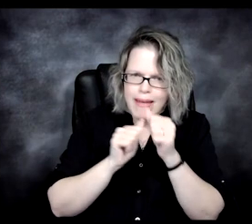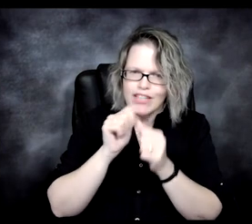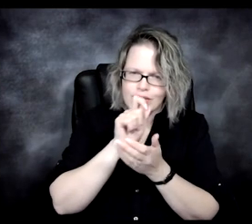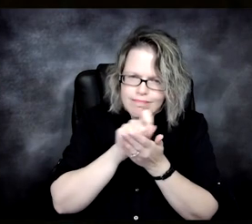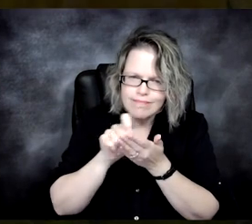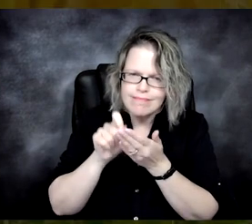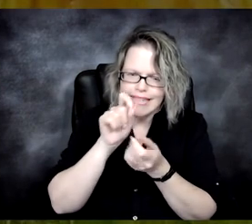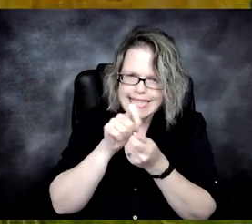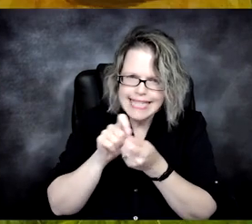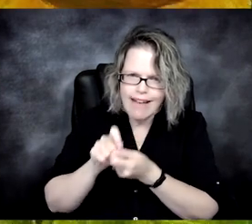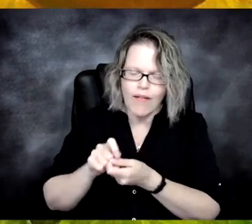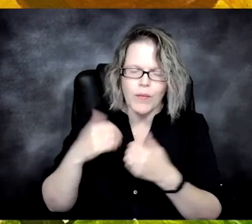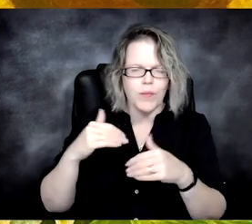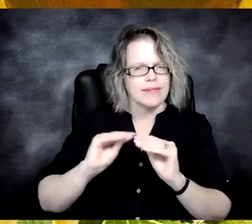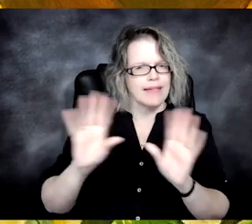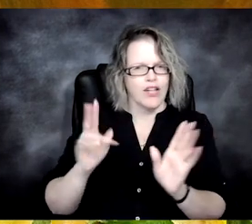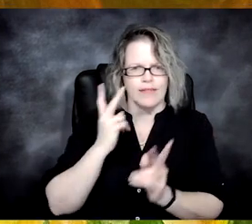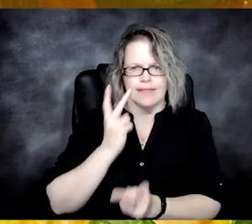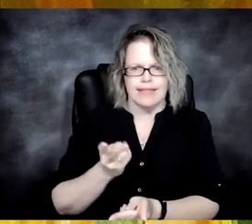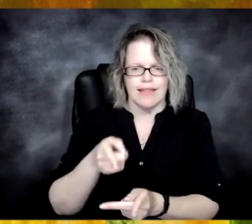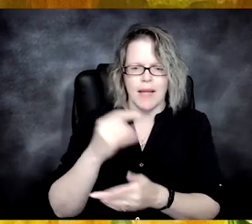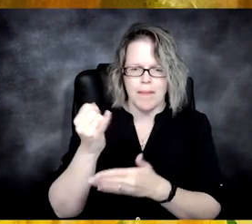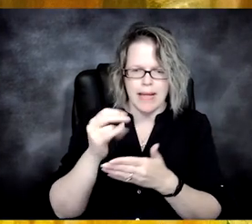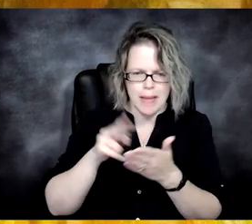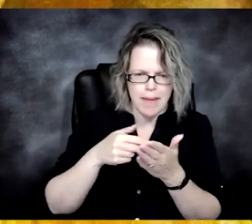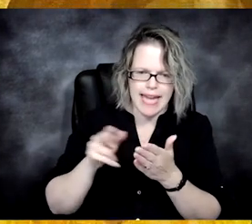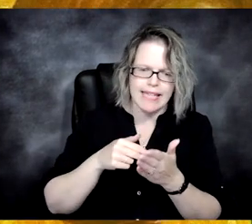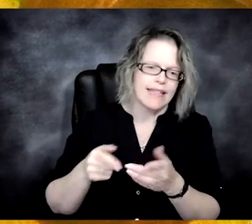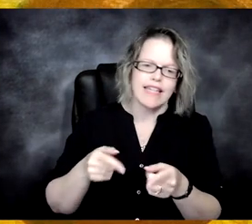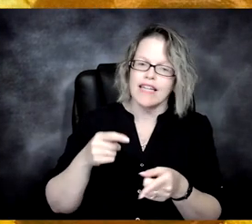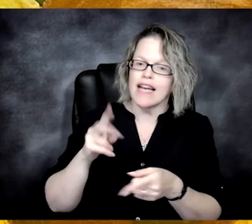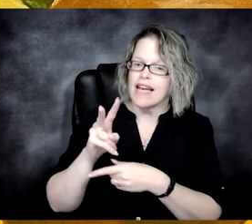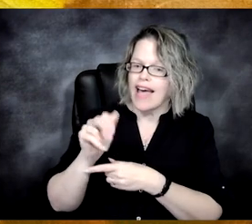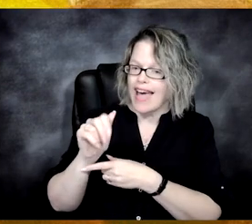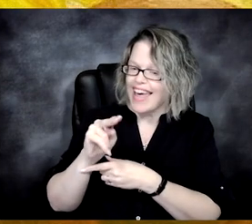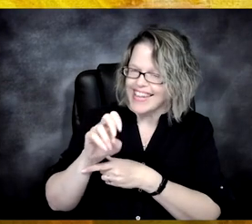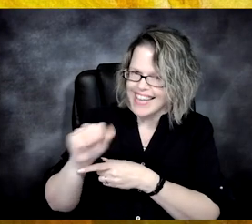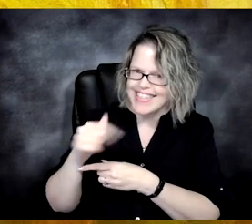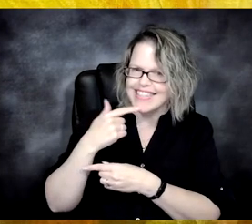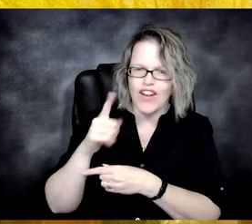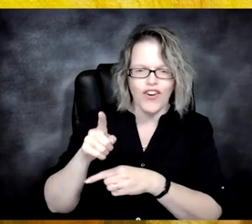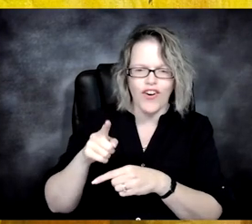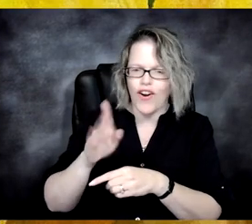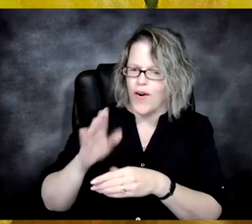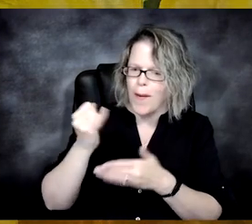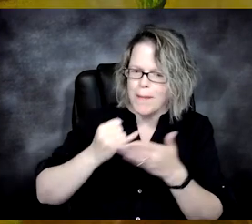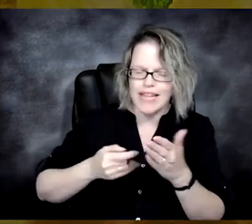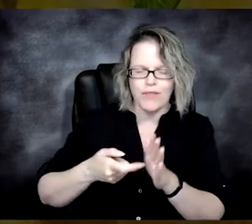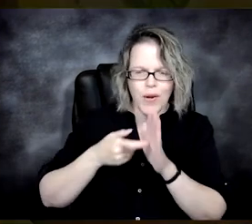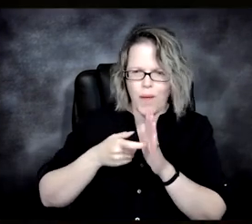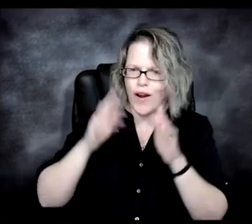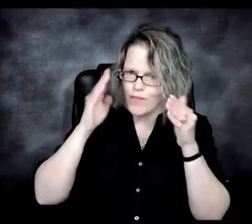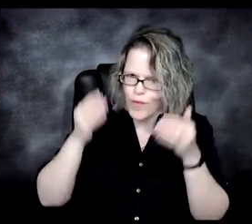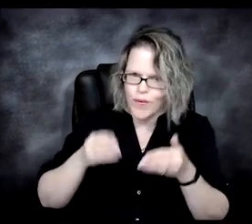clearly evident in the painting. Anessa mentions that the painting could not have reached its full potential without spending as much time